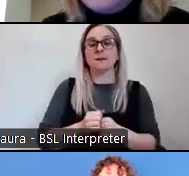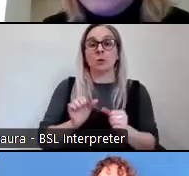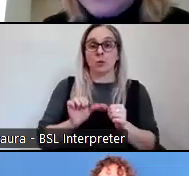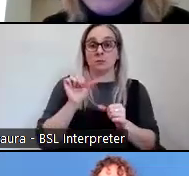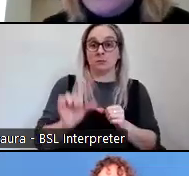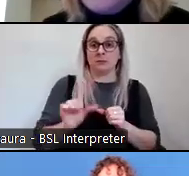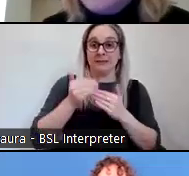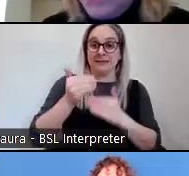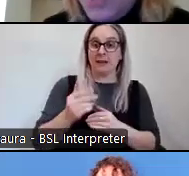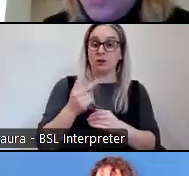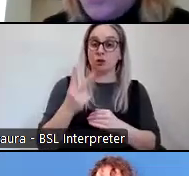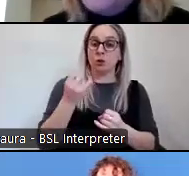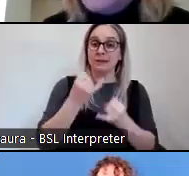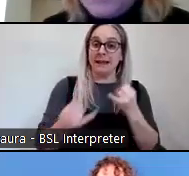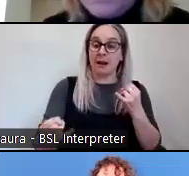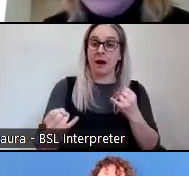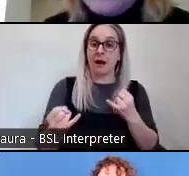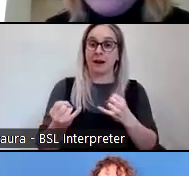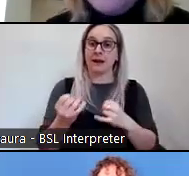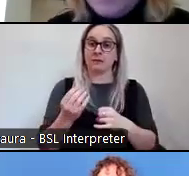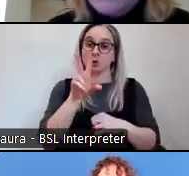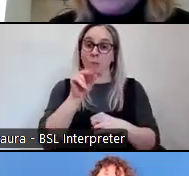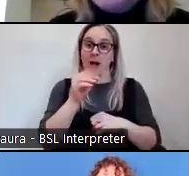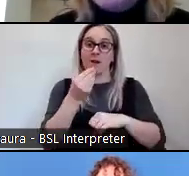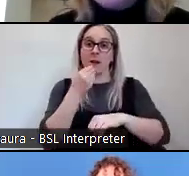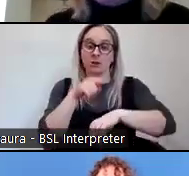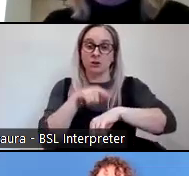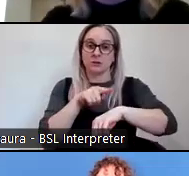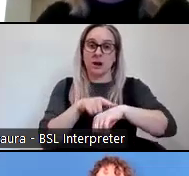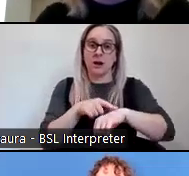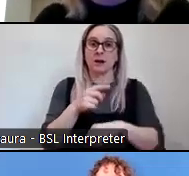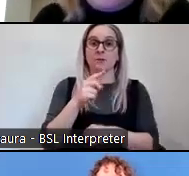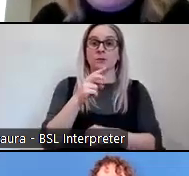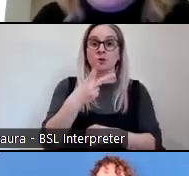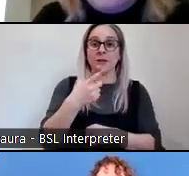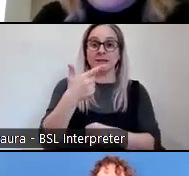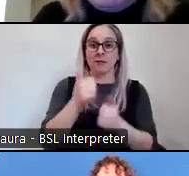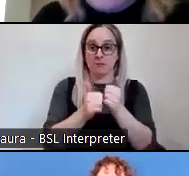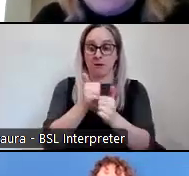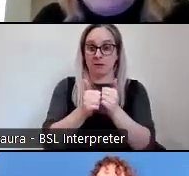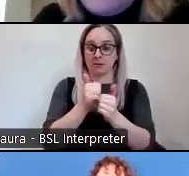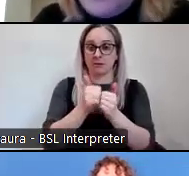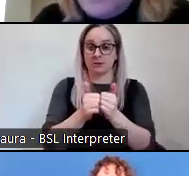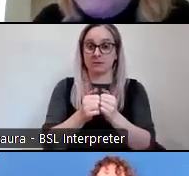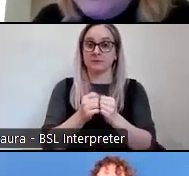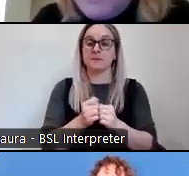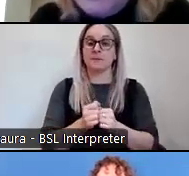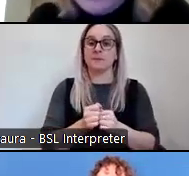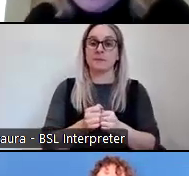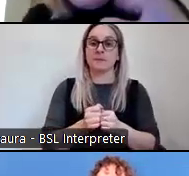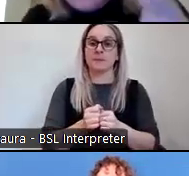2 deadline is noon on the 27th of March. And you should receive a